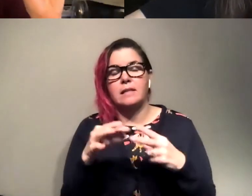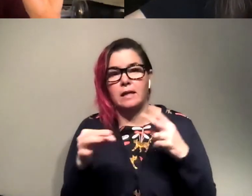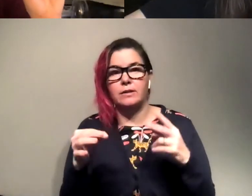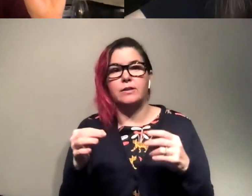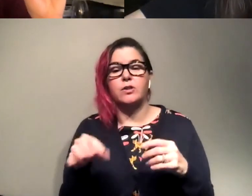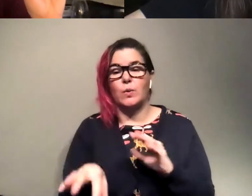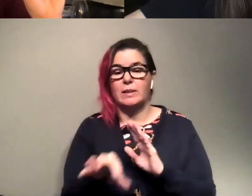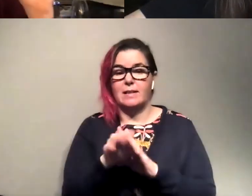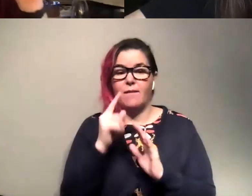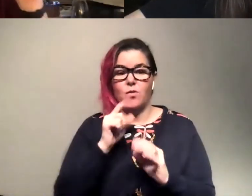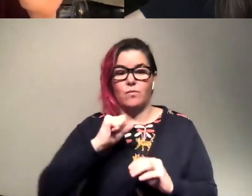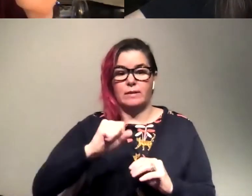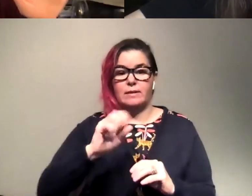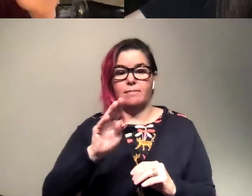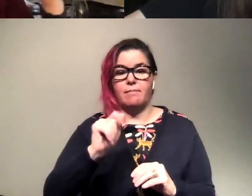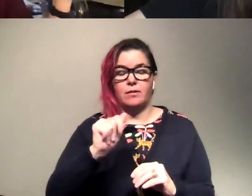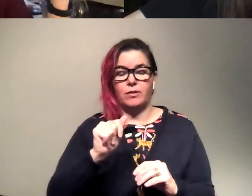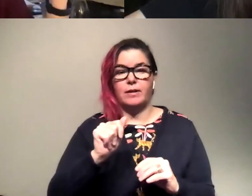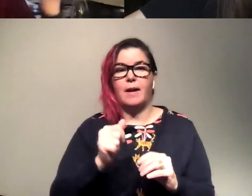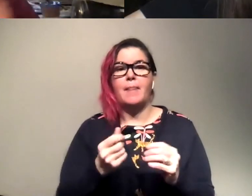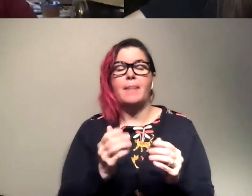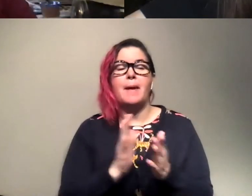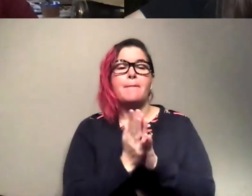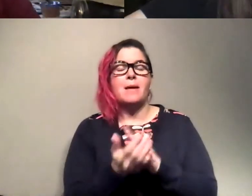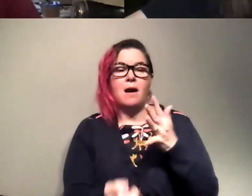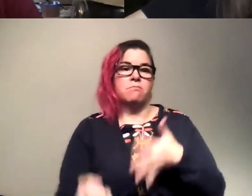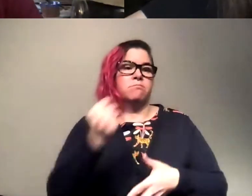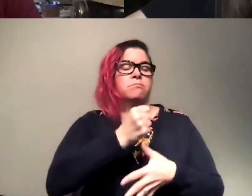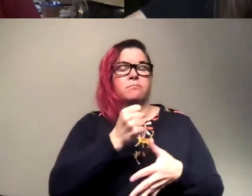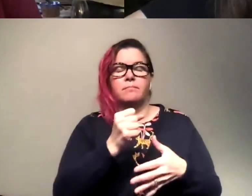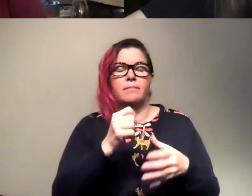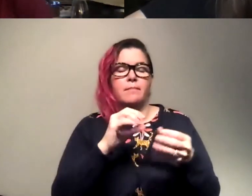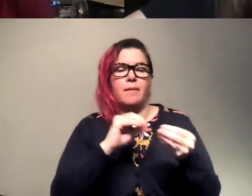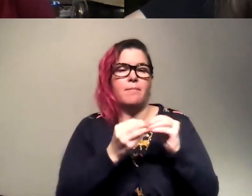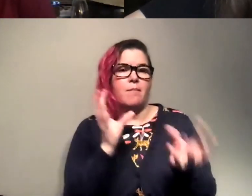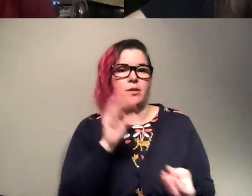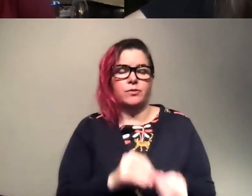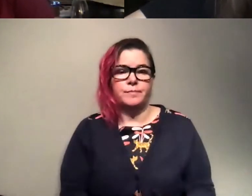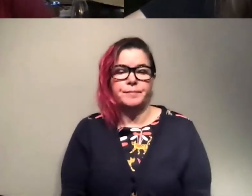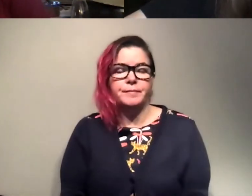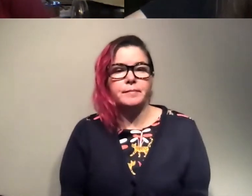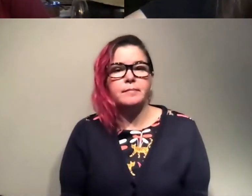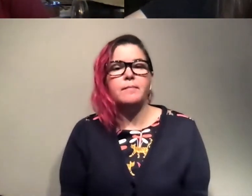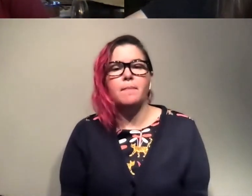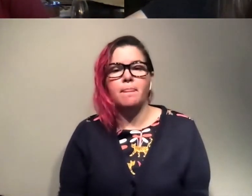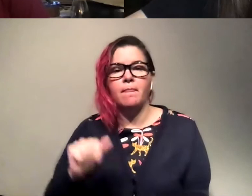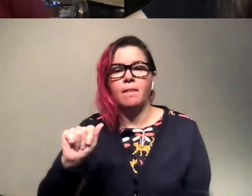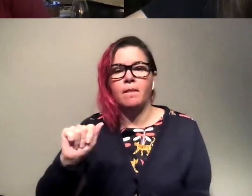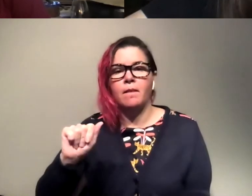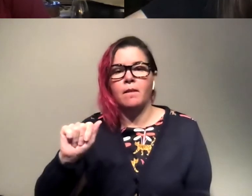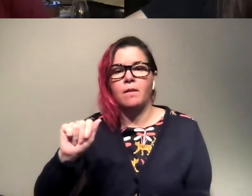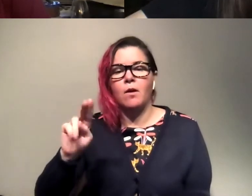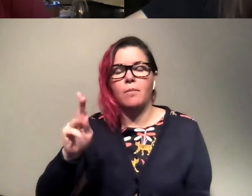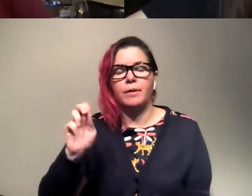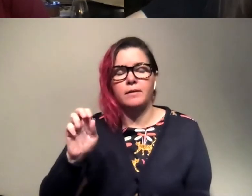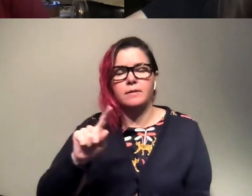for resistant bacteria, and then they become the dominant in the population. Right, awesome. Aubrey and Zadie would like to know, how